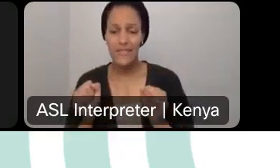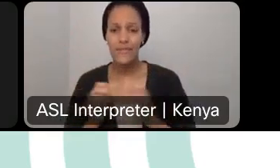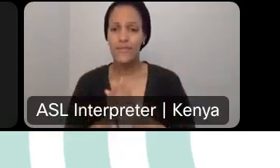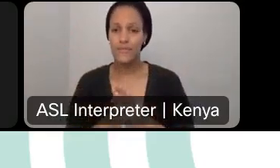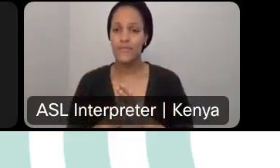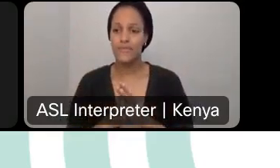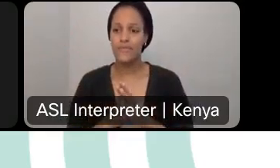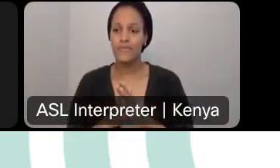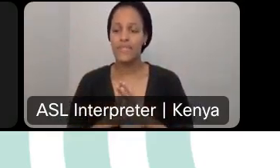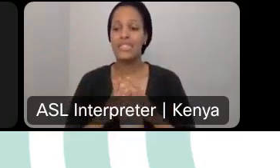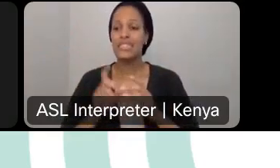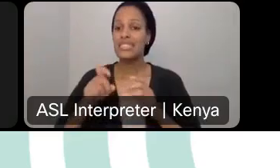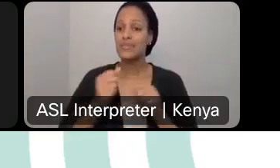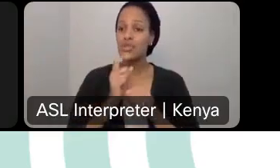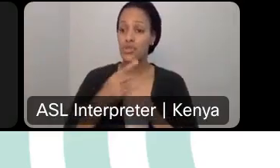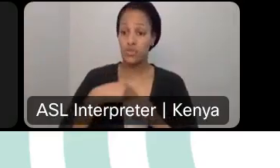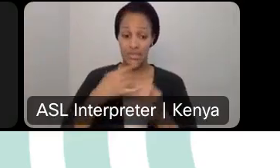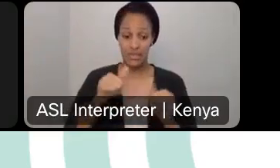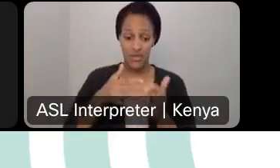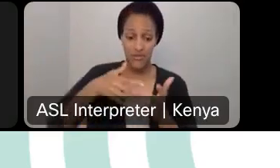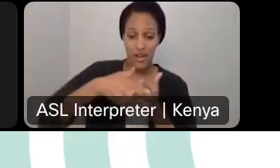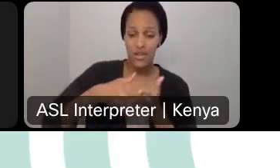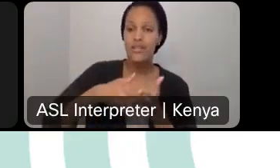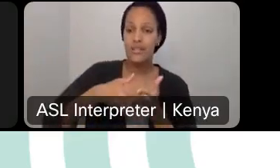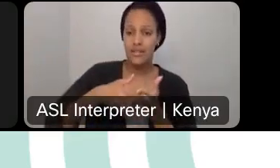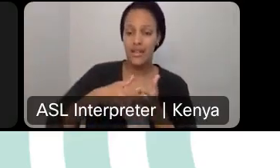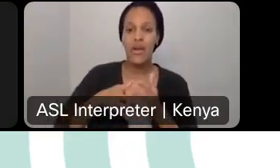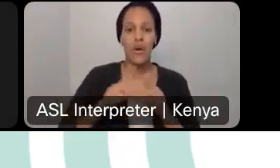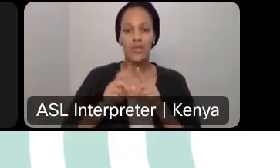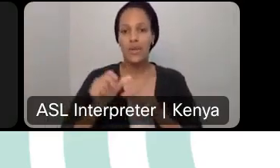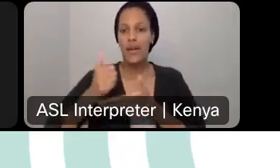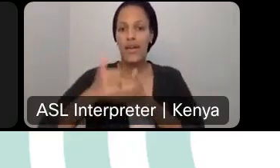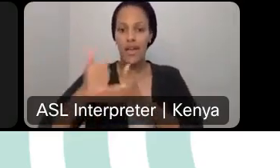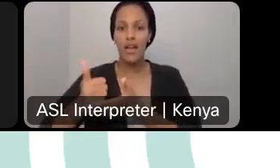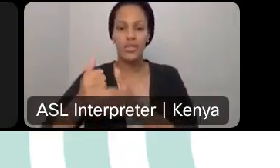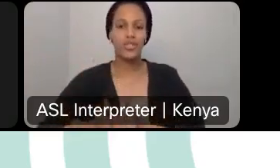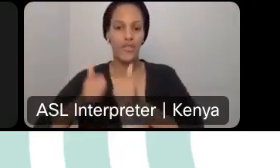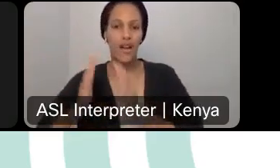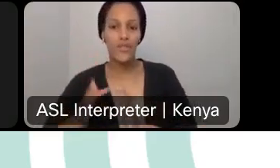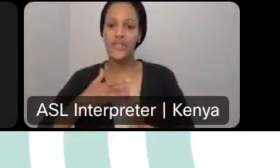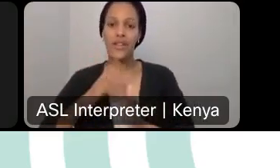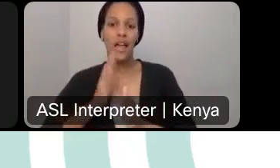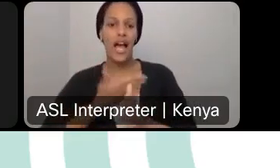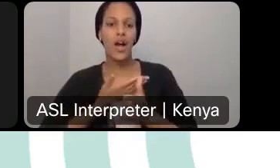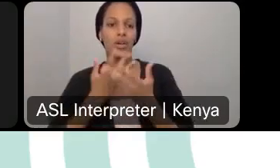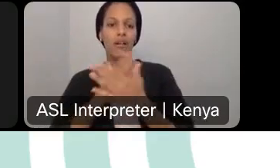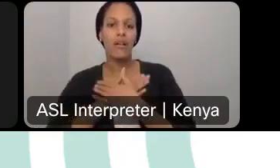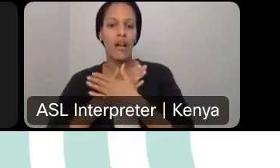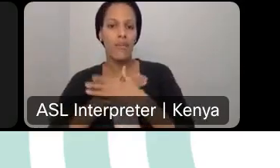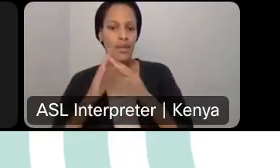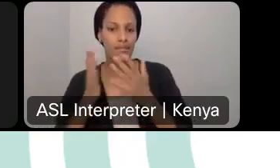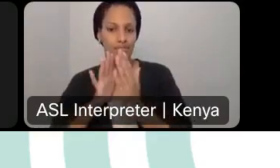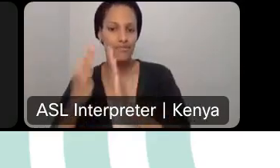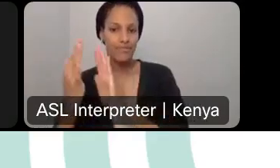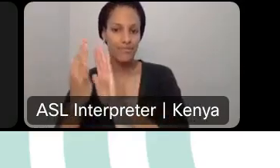can ensure that survivors feel our caring presence. When we are ungrounded, they may feel our frustration